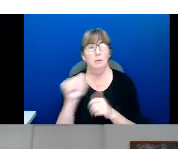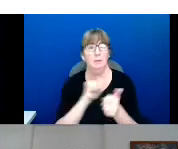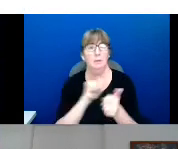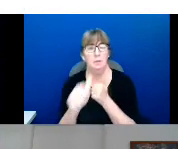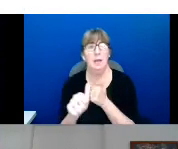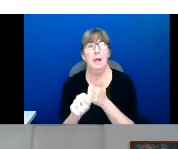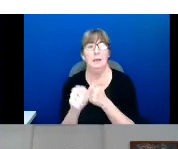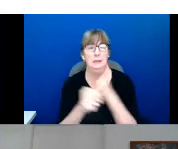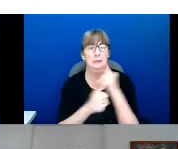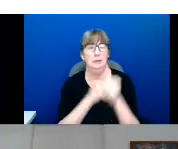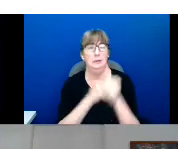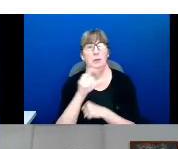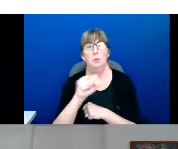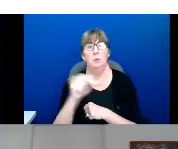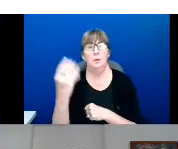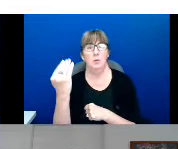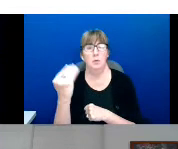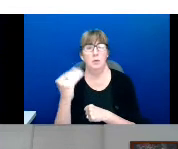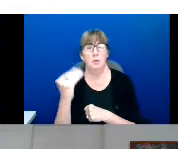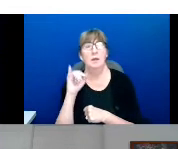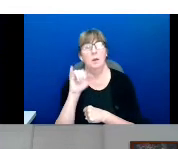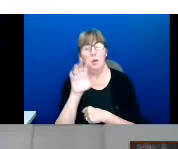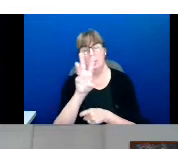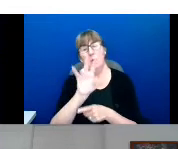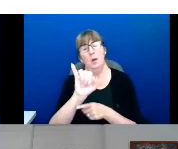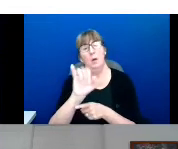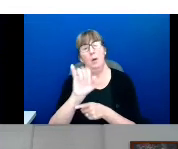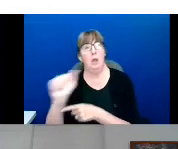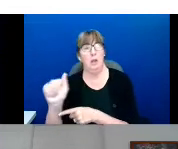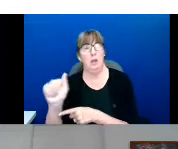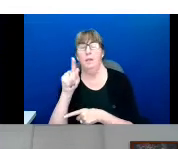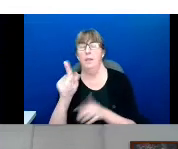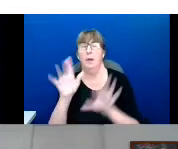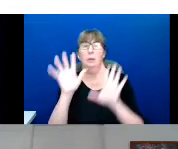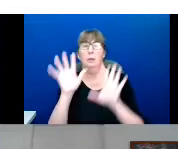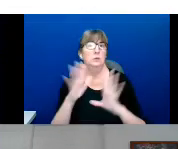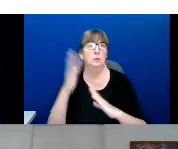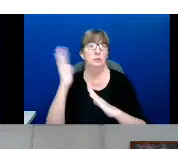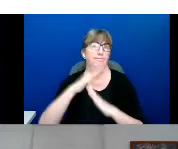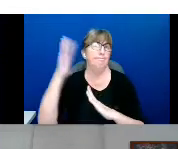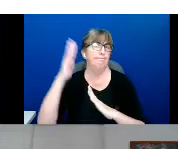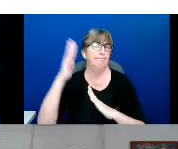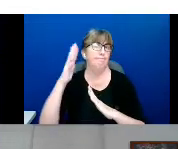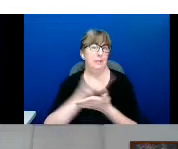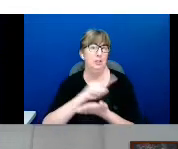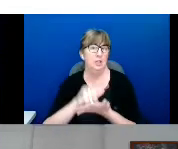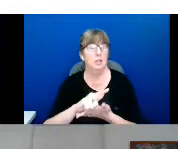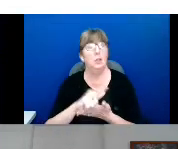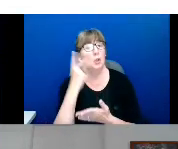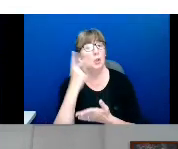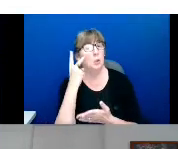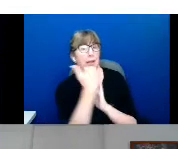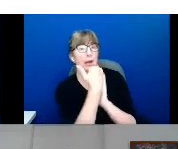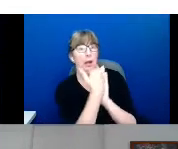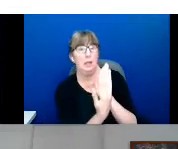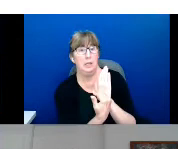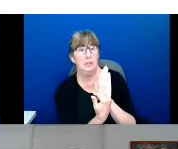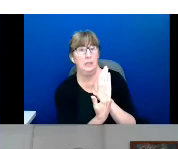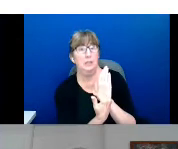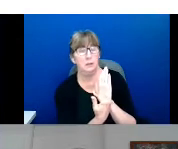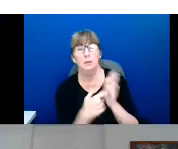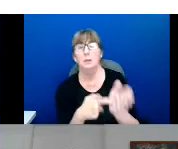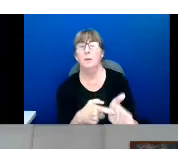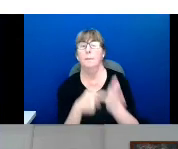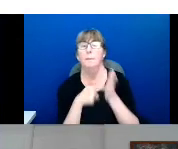And that was truly landmark legislation because you can see the list there, it mandated something